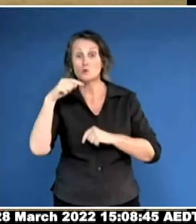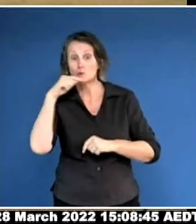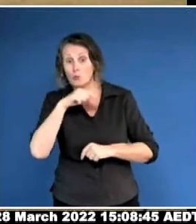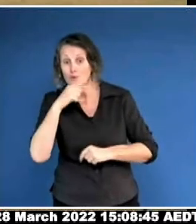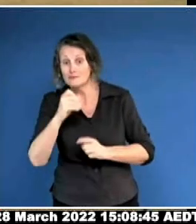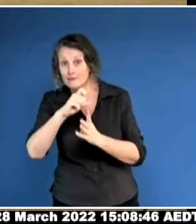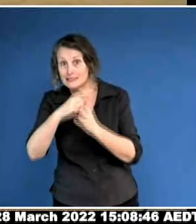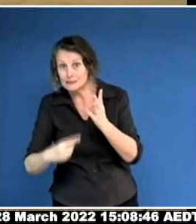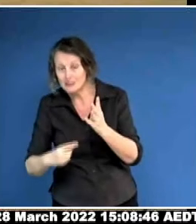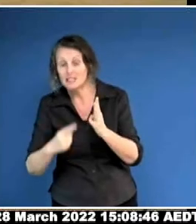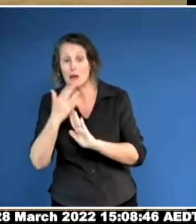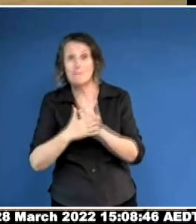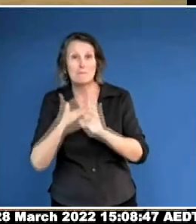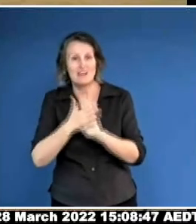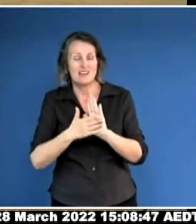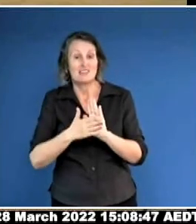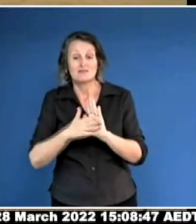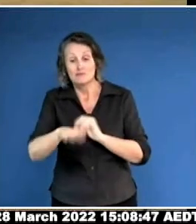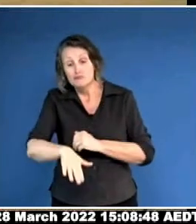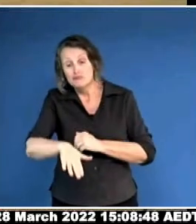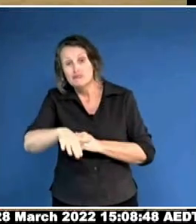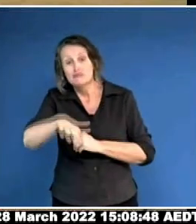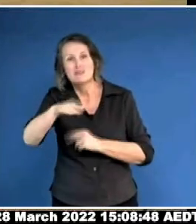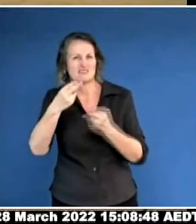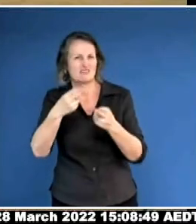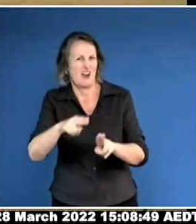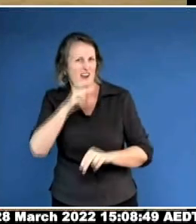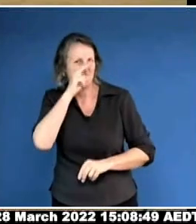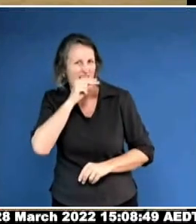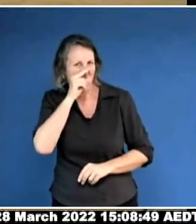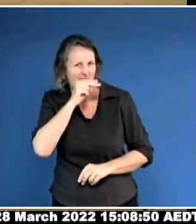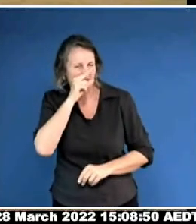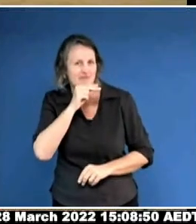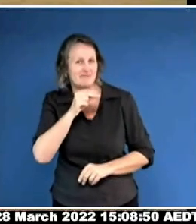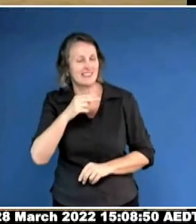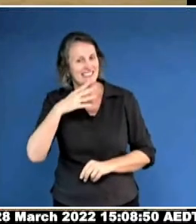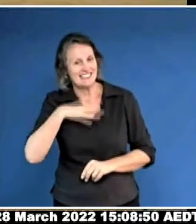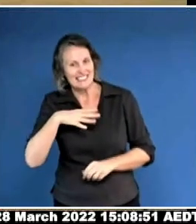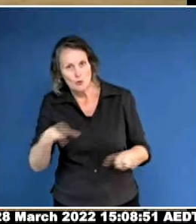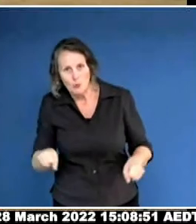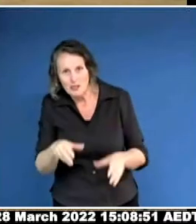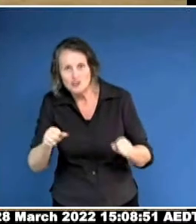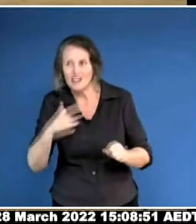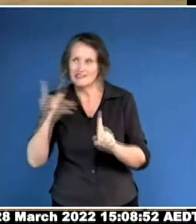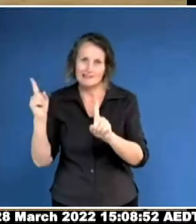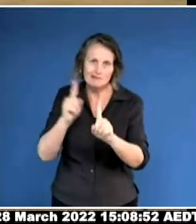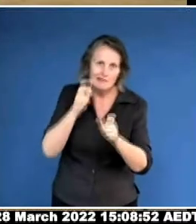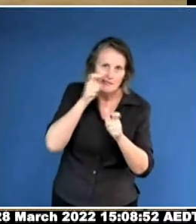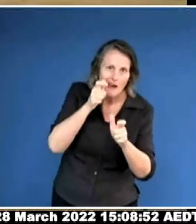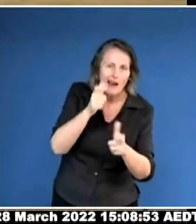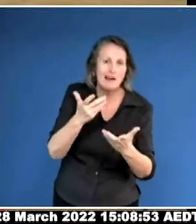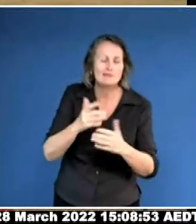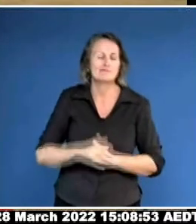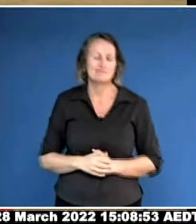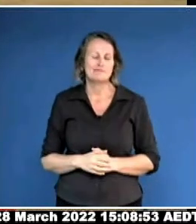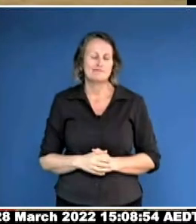not physically mobilise themselves independently, requiring a powered wheelchair and care.